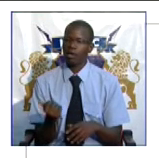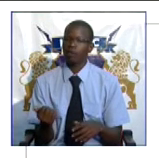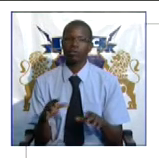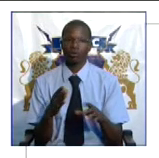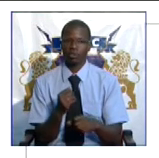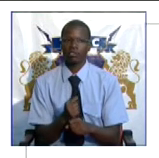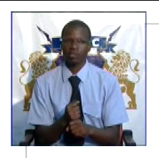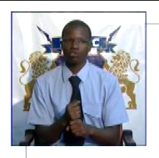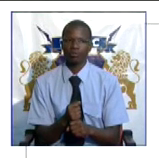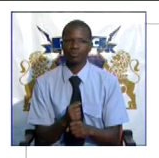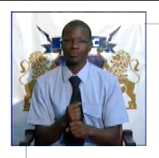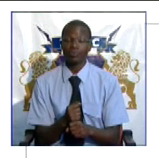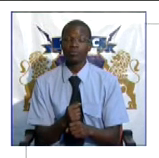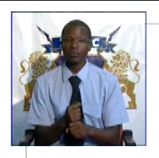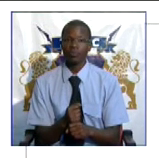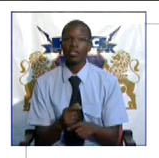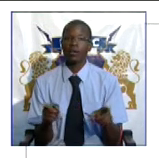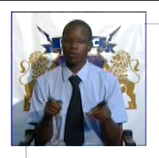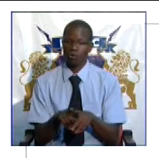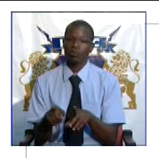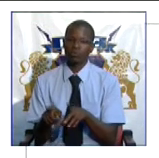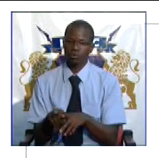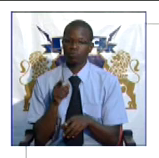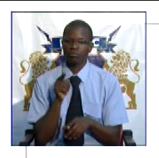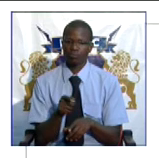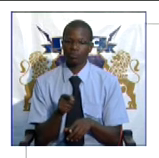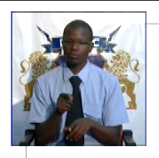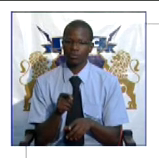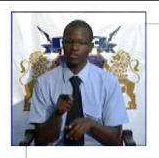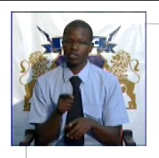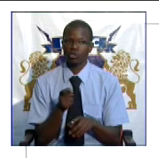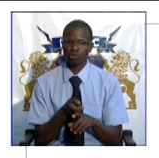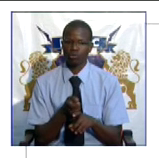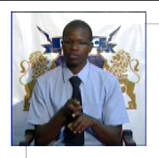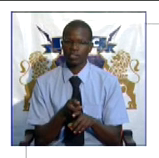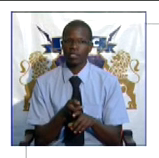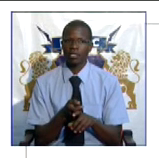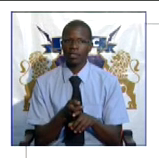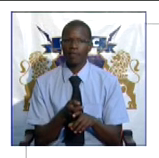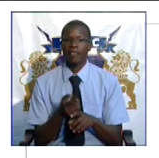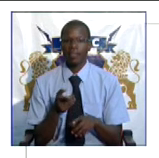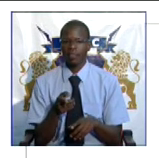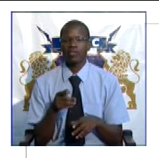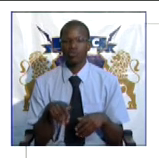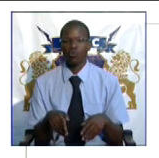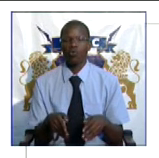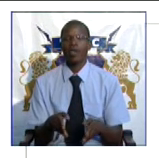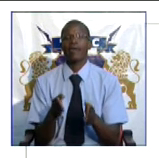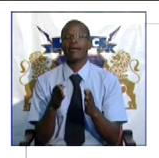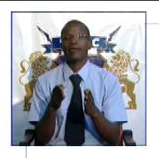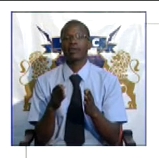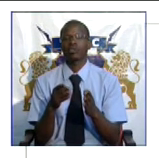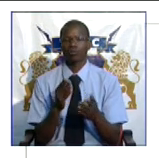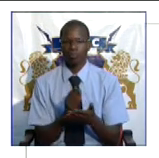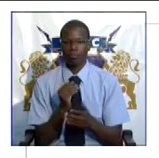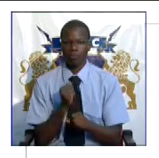It is also a mechanism that verifies organizations' professional integrity. The